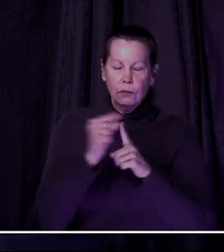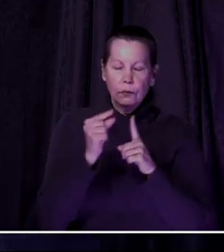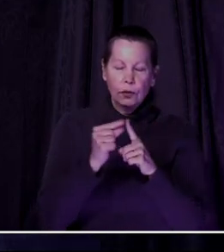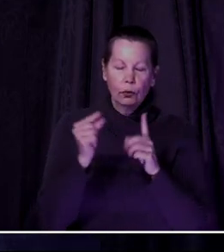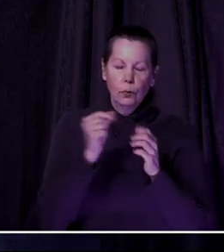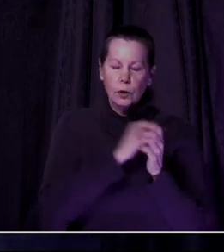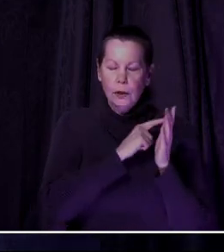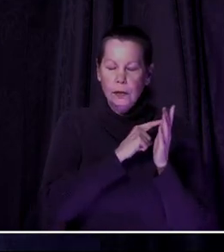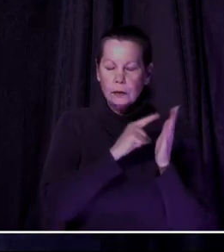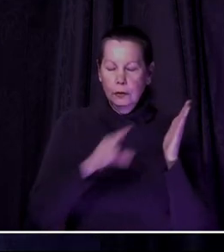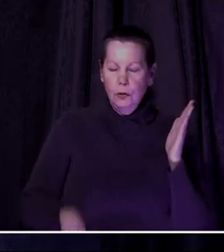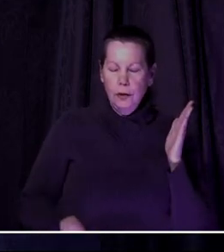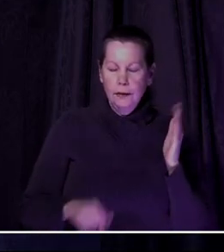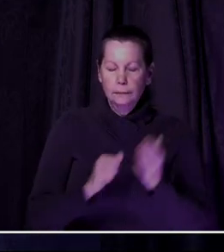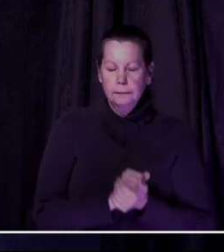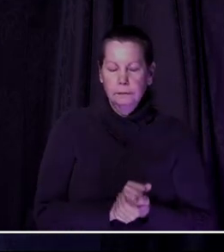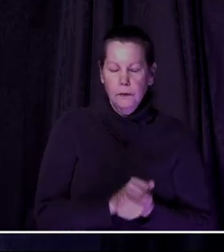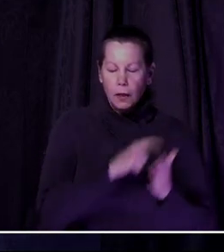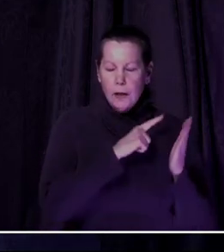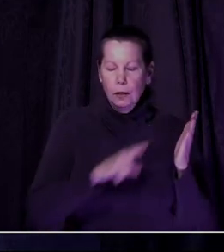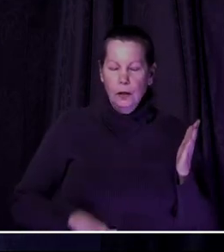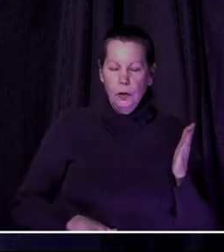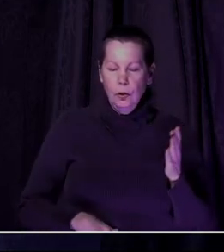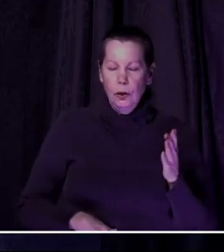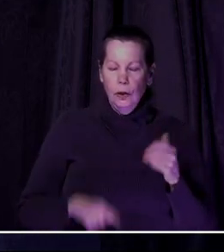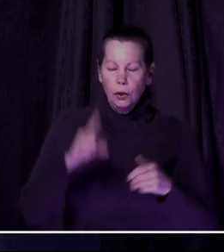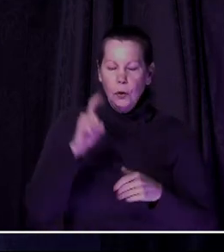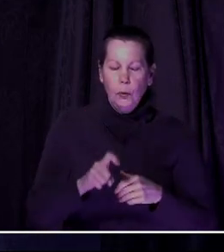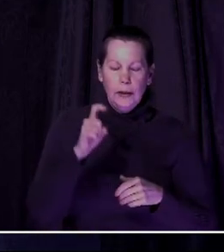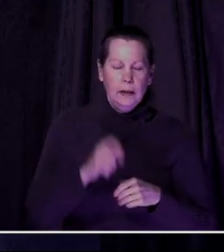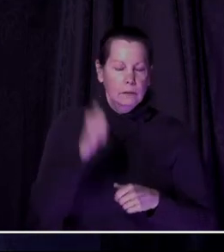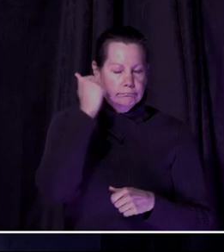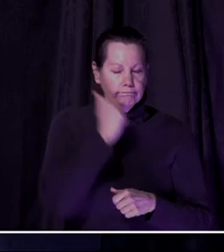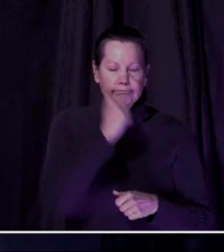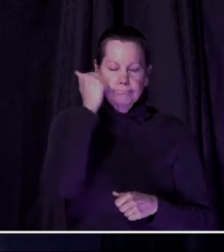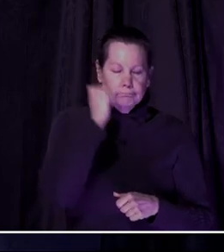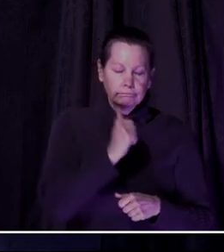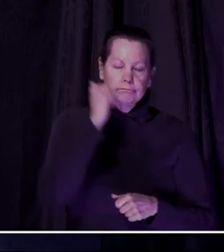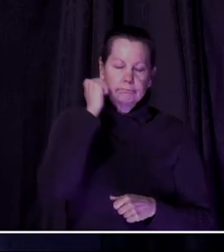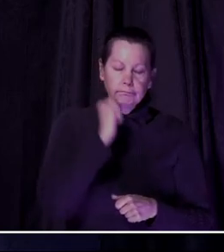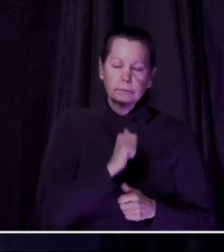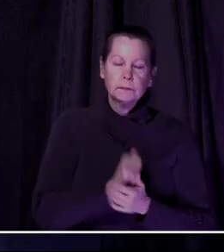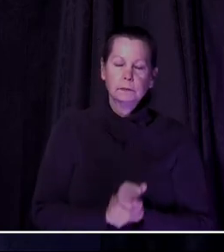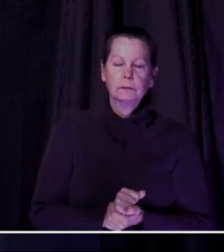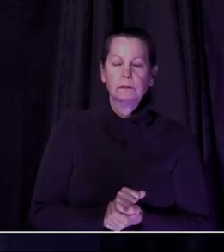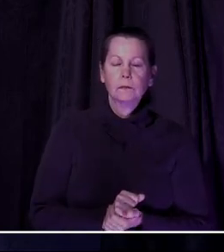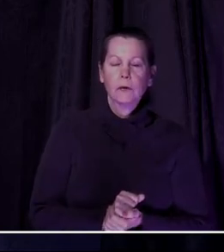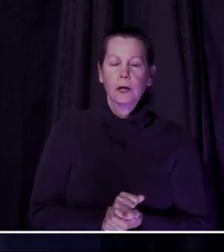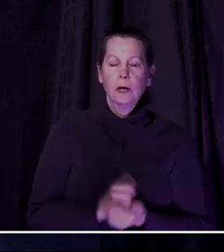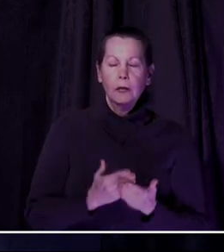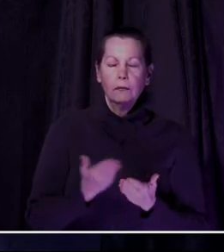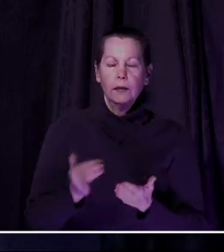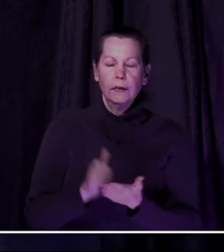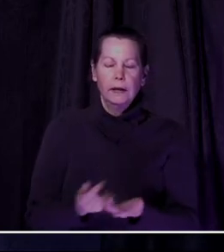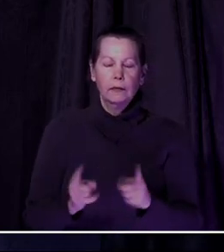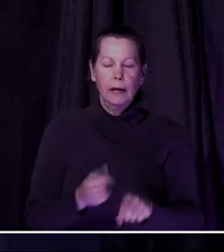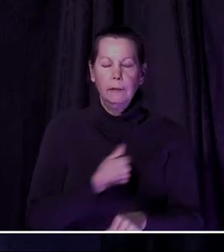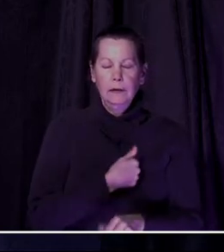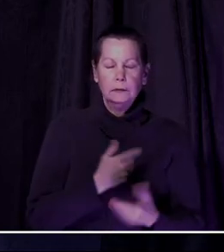Lord. Lord, we need you each and every single day. The things that we're going